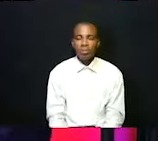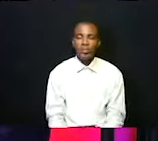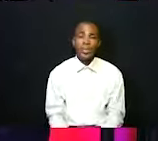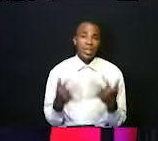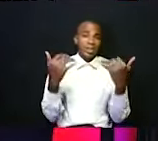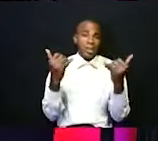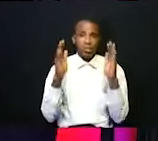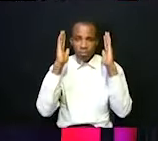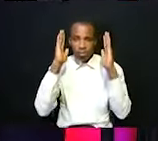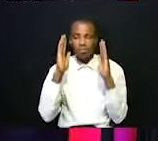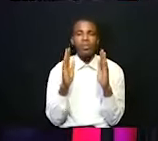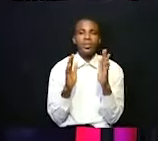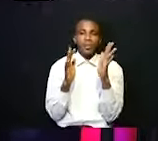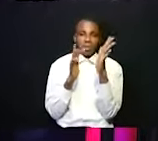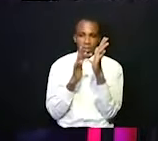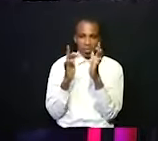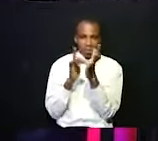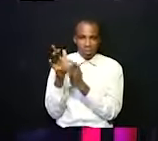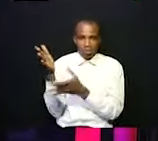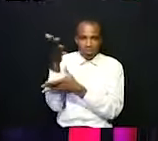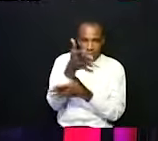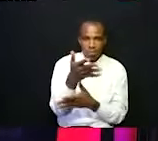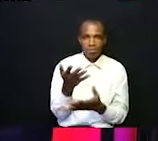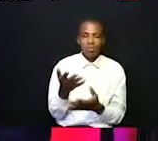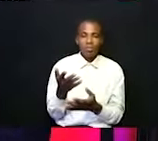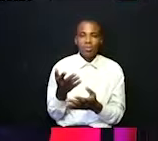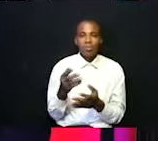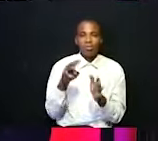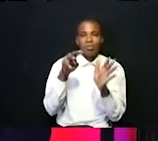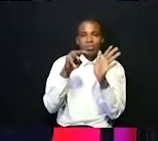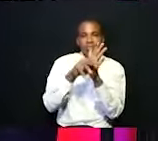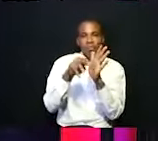let's listen to Jesus in Matthew chapter